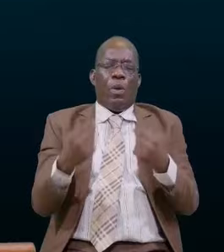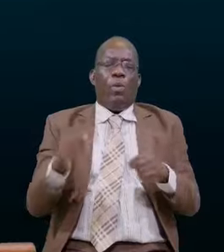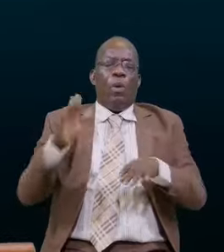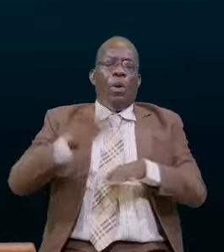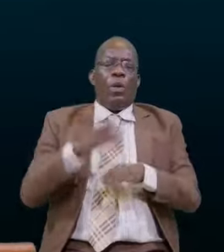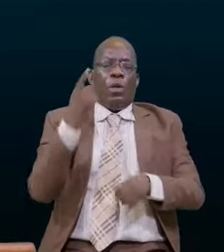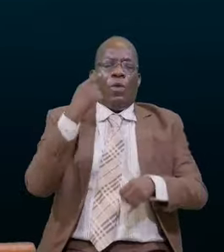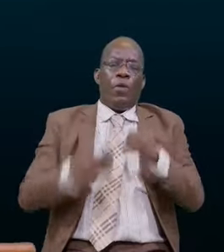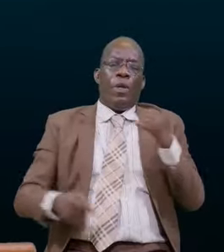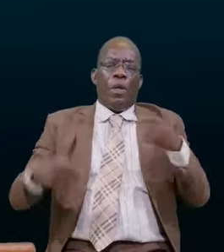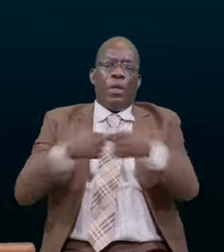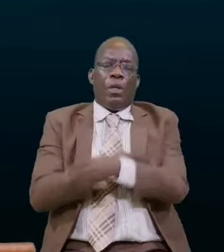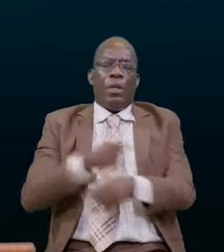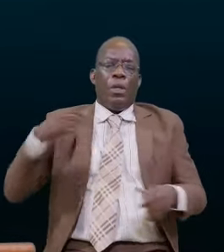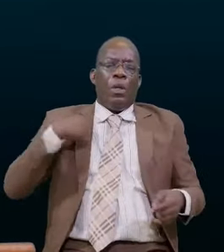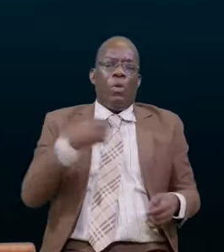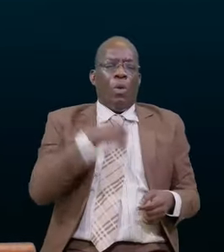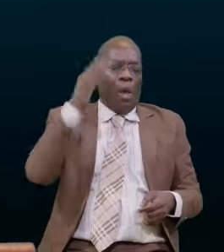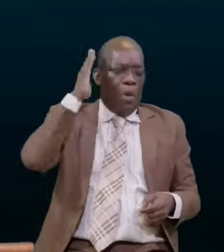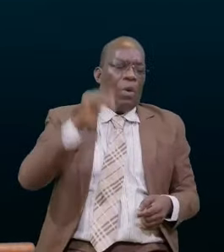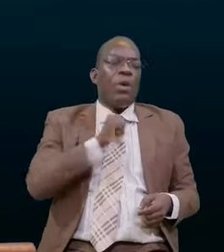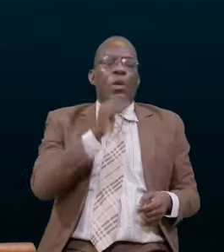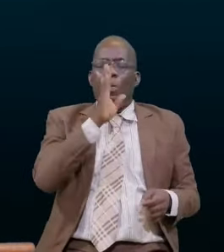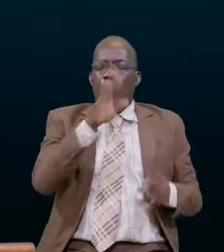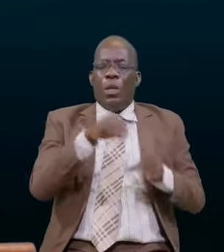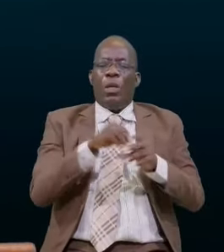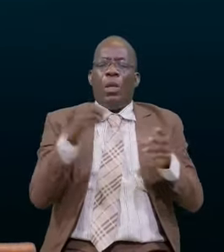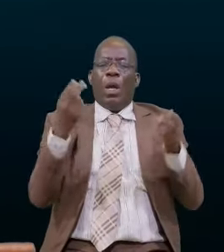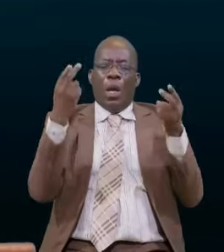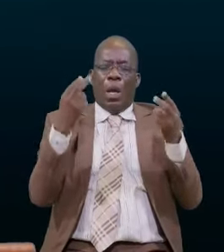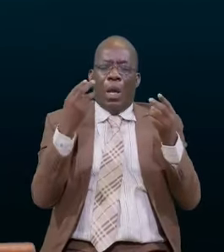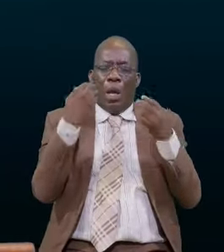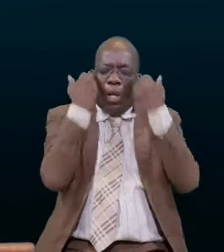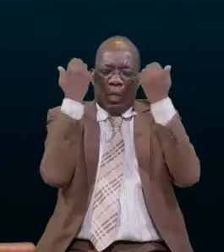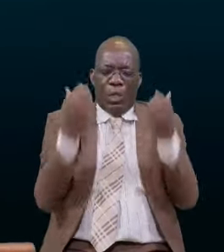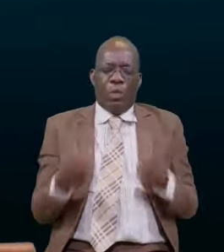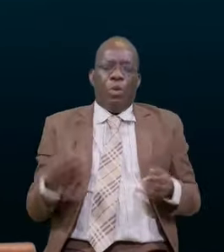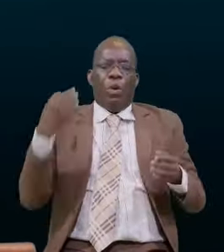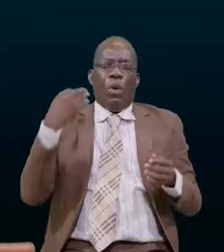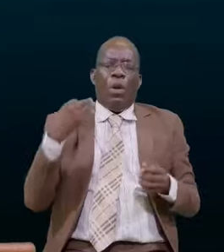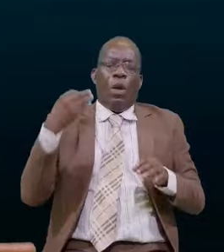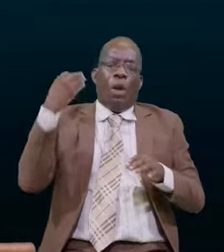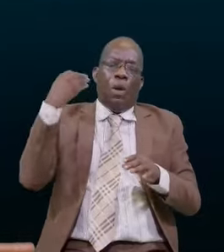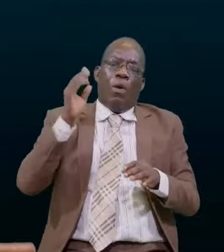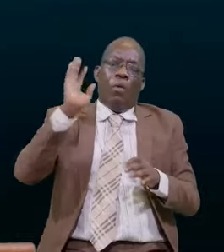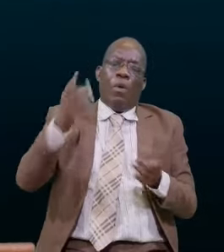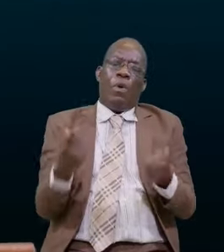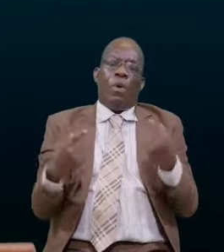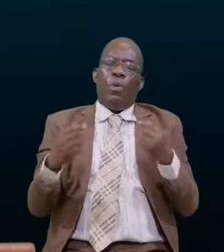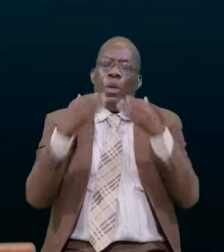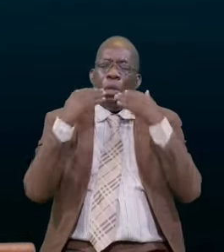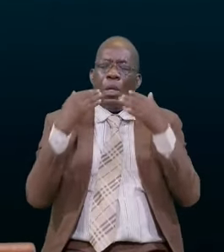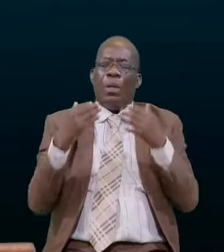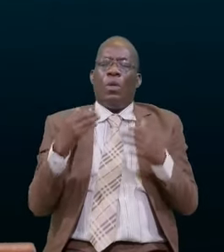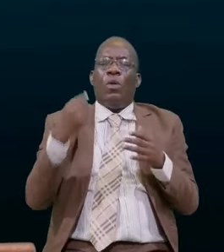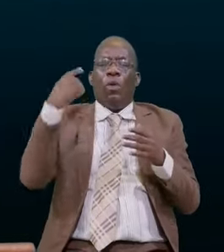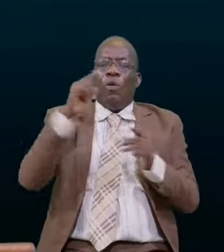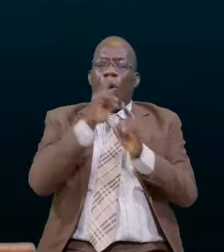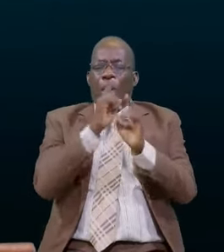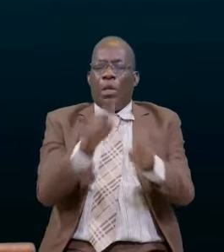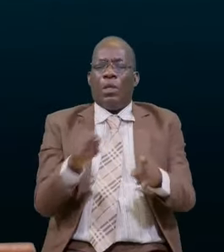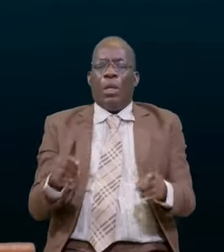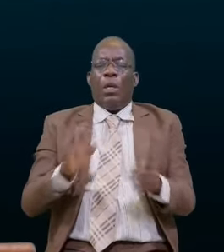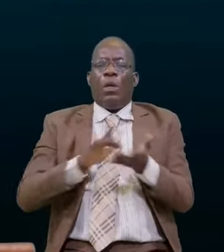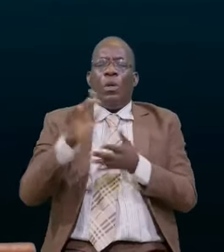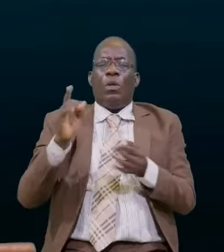ashamed to meet you at your coming thank you mighty God for your answer our prayers glory be to your name in the highest in Jesus